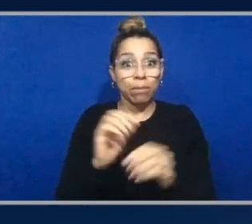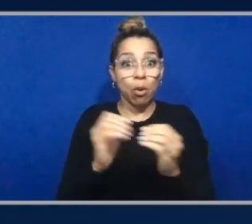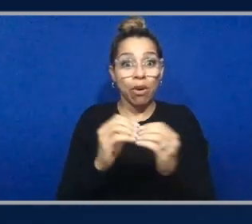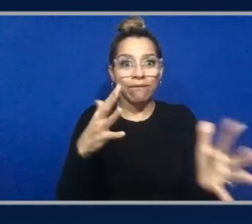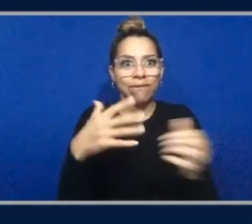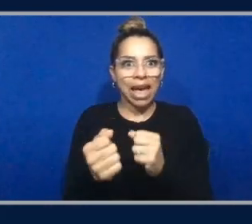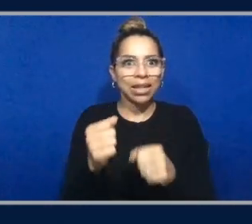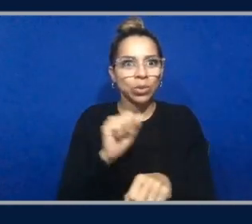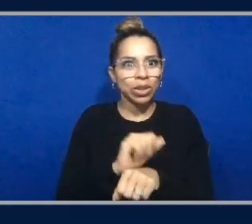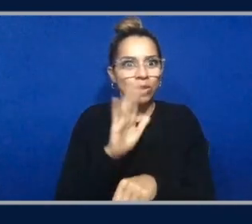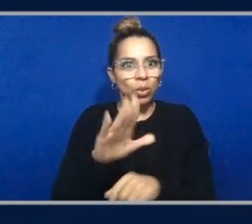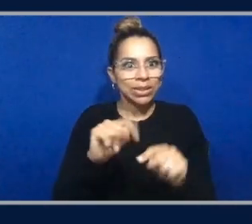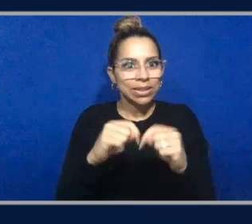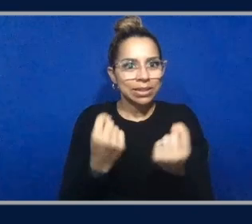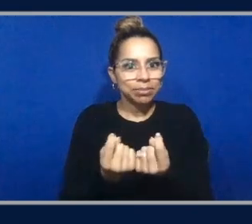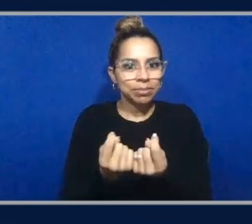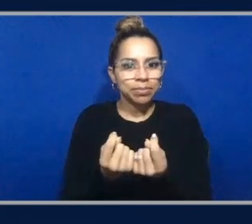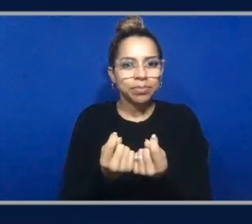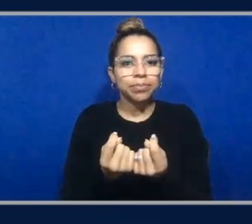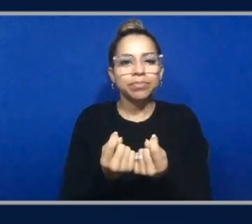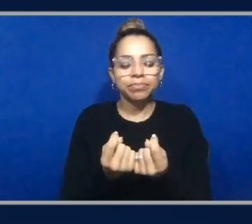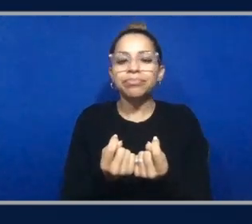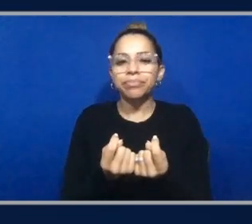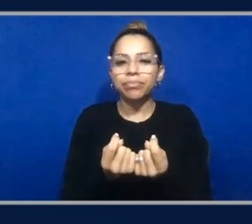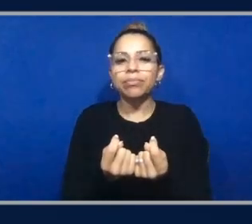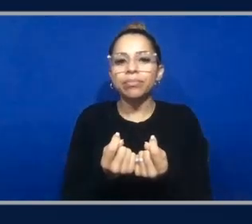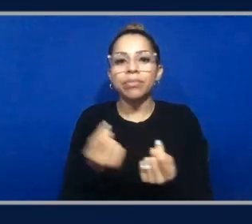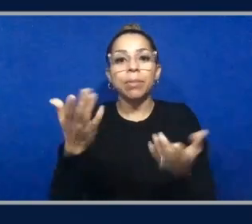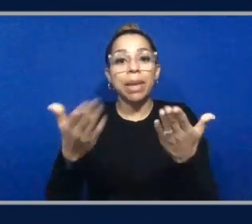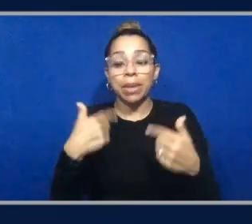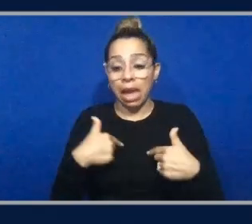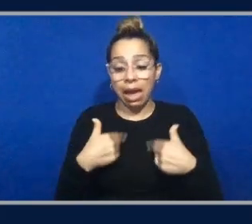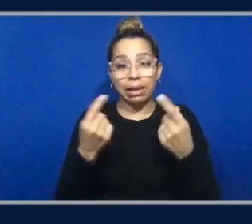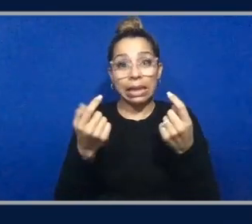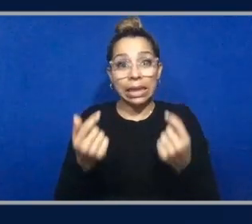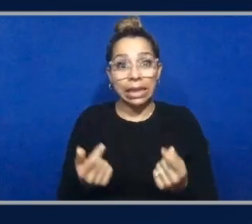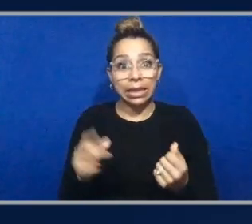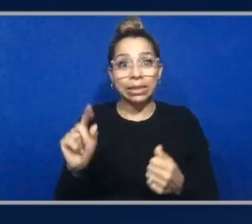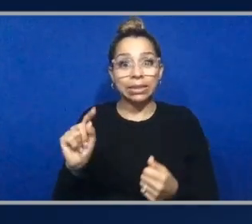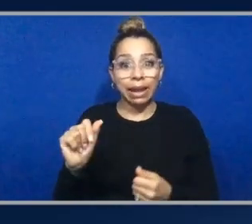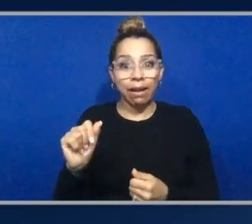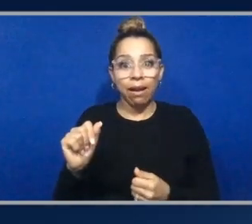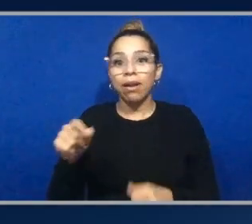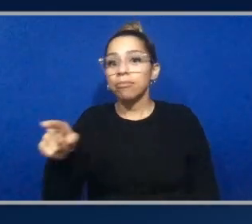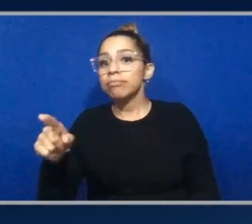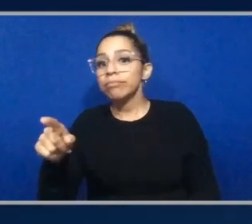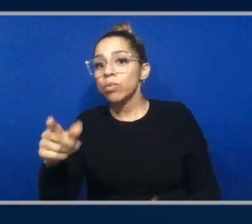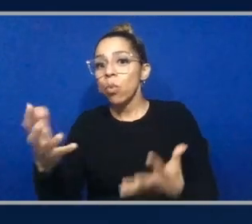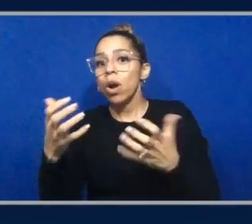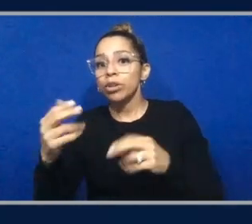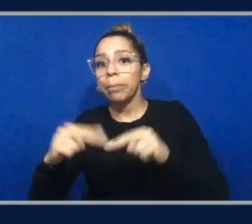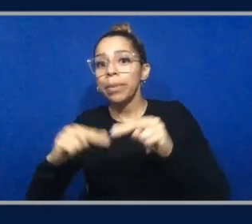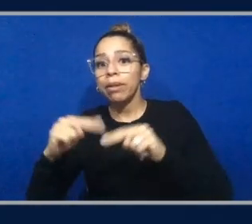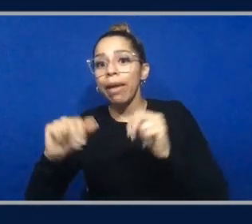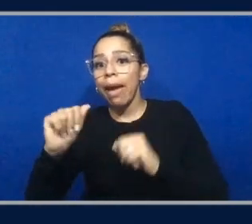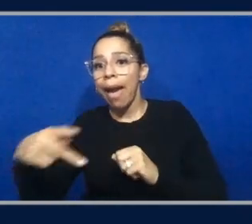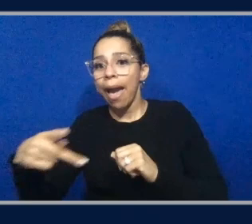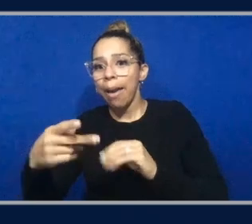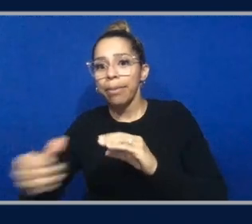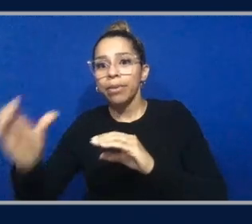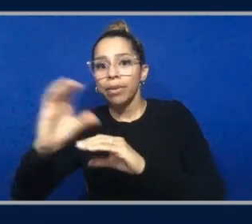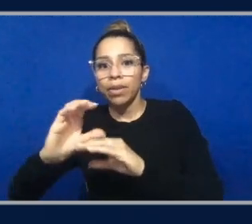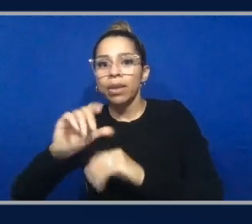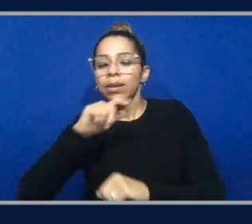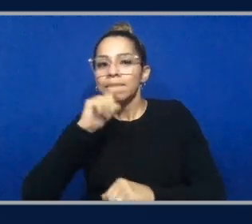So I cleaned up some data. Diane wants to build a GenAI app on top of it, use it to create a knowledge base. He doesn't have to wait for